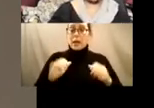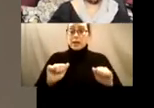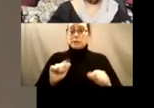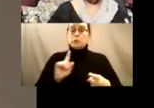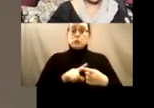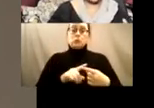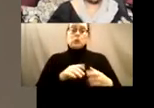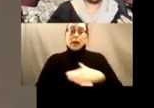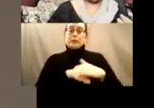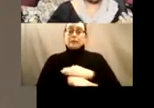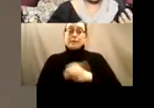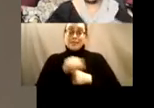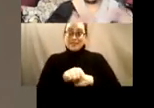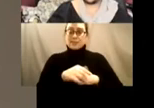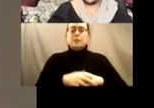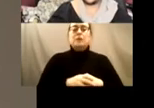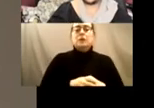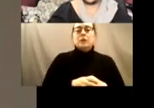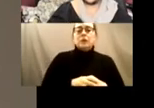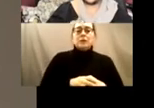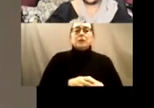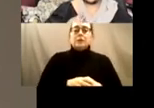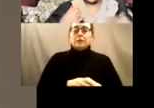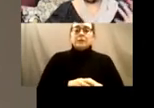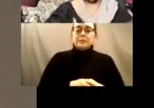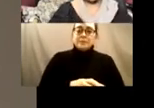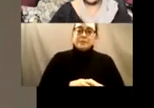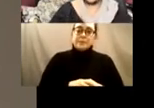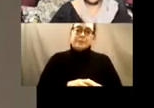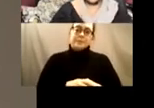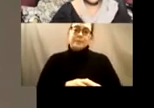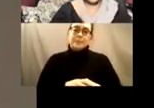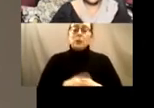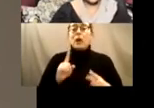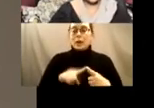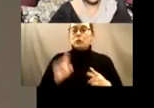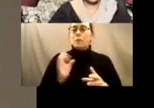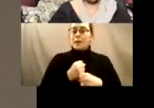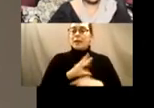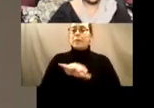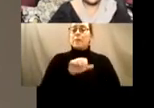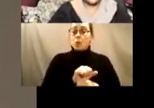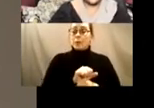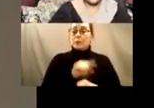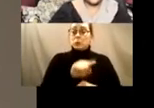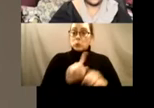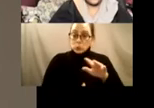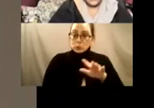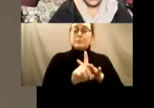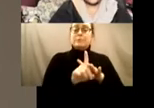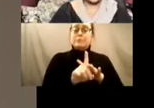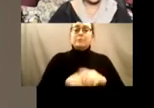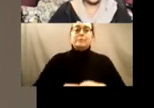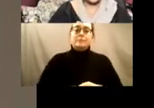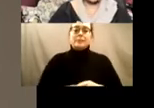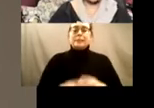accessible was that there was very limited, you had to make an appointment to go see it. Unfortunately, folks weren't able to touch